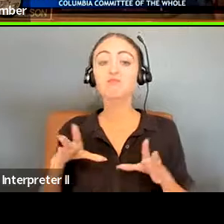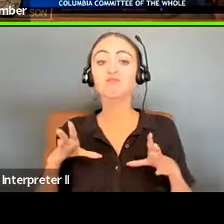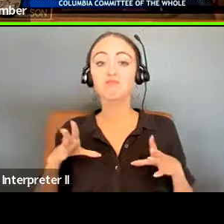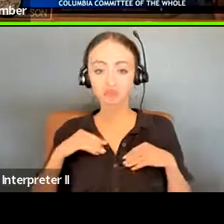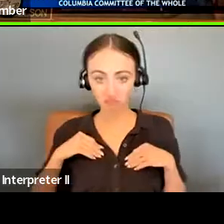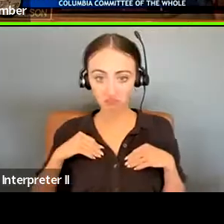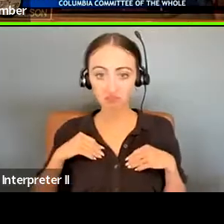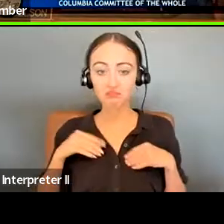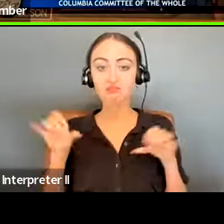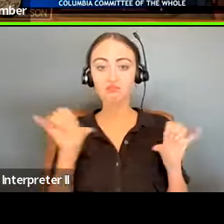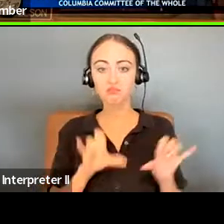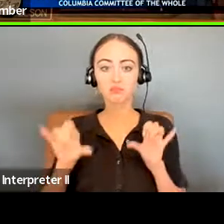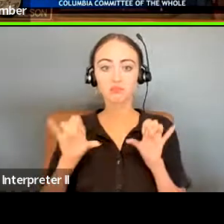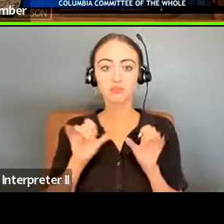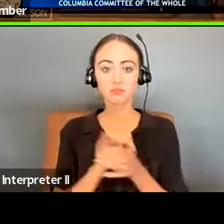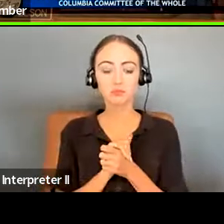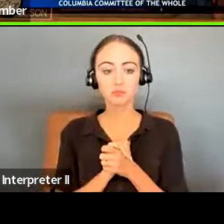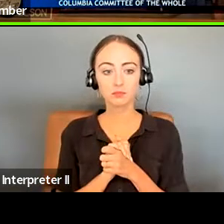unanimously.